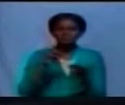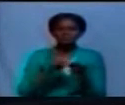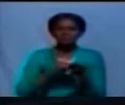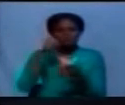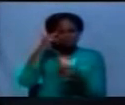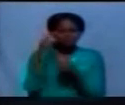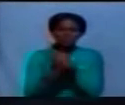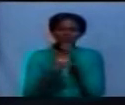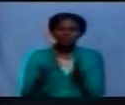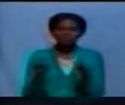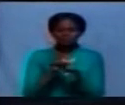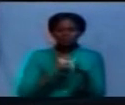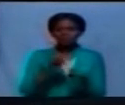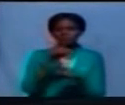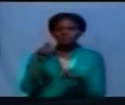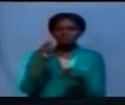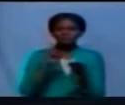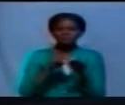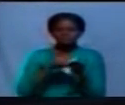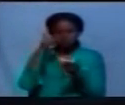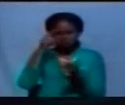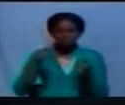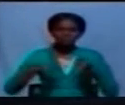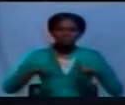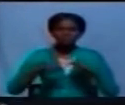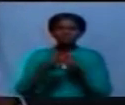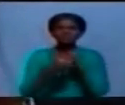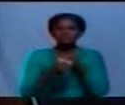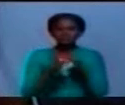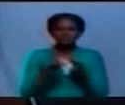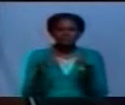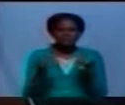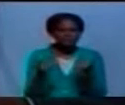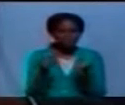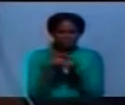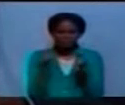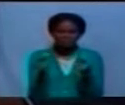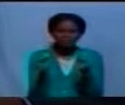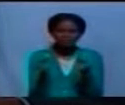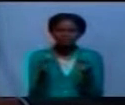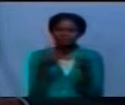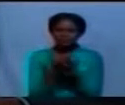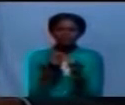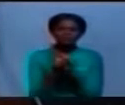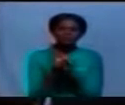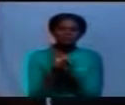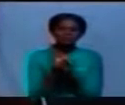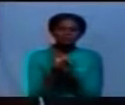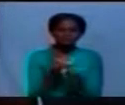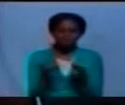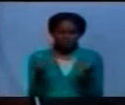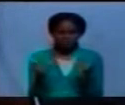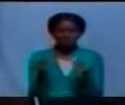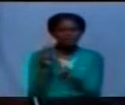foreign-owned banks and 100 million for locally owned banks. Now, that's a pretty sum of money that I must